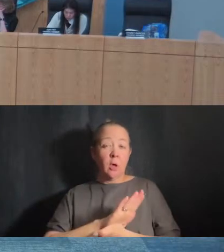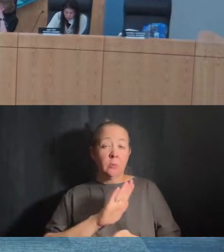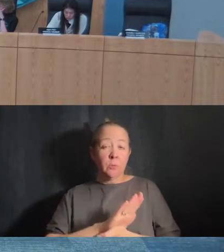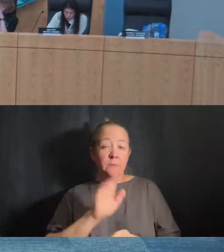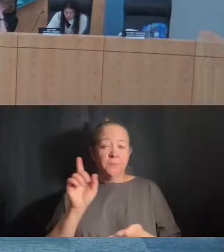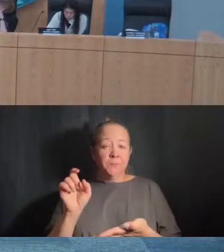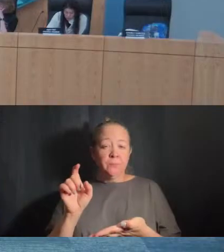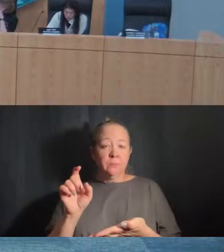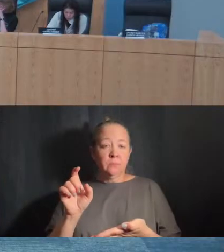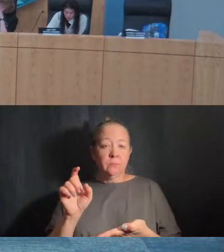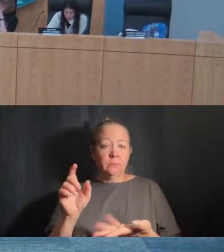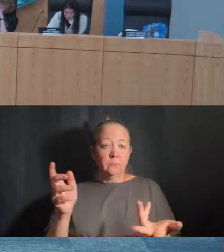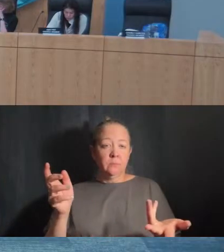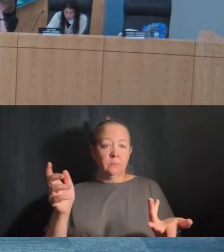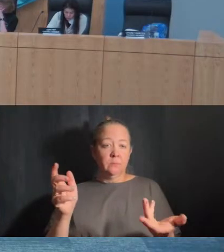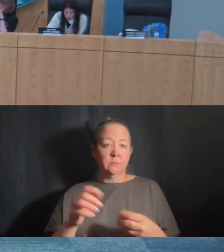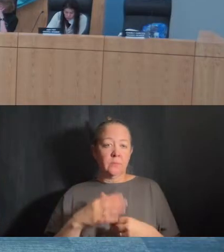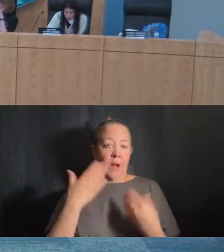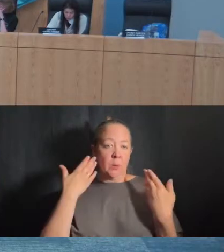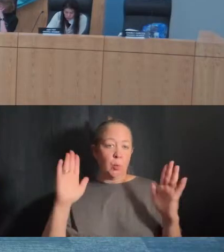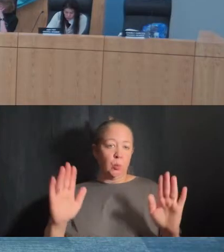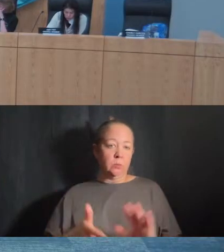it's earlier? I don't know.